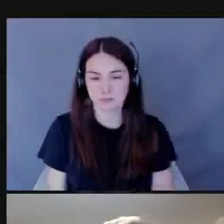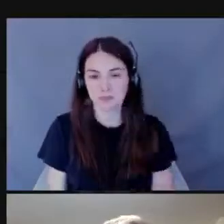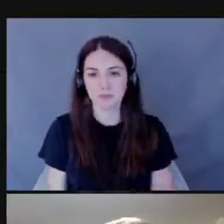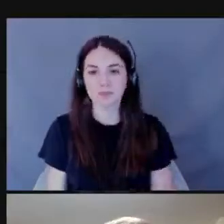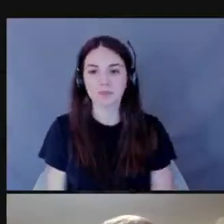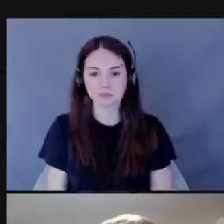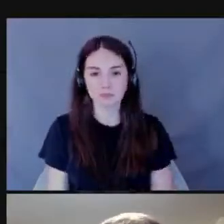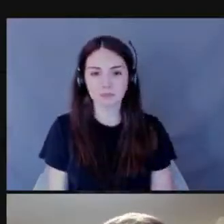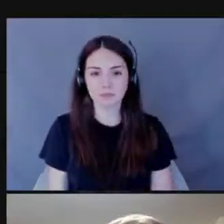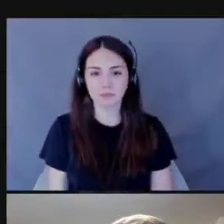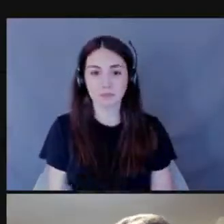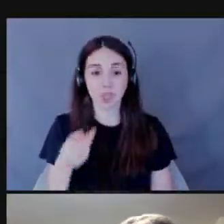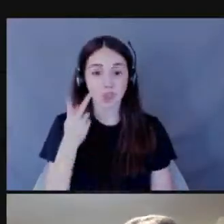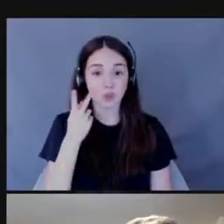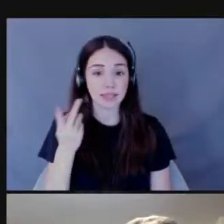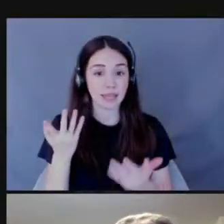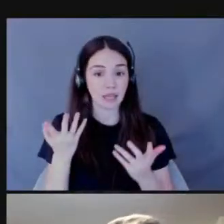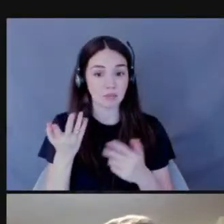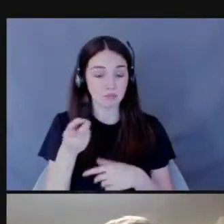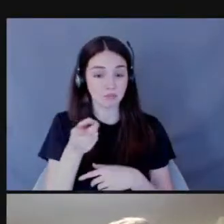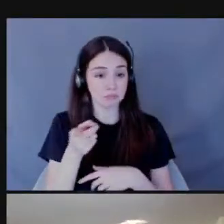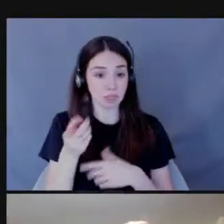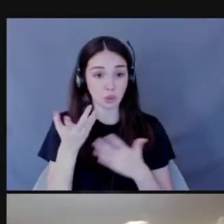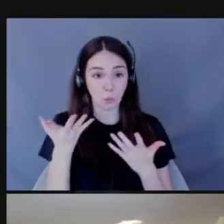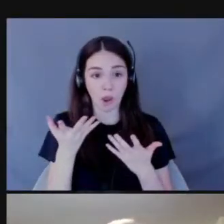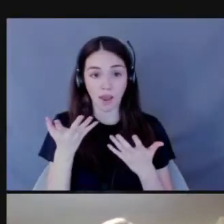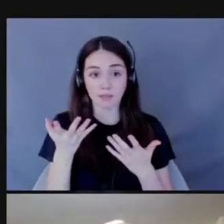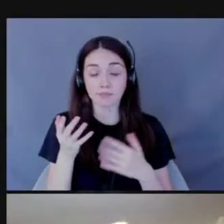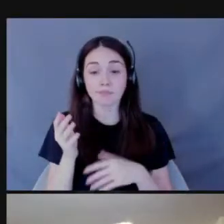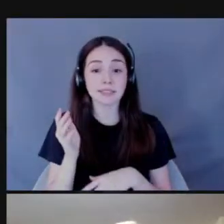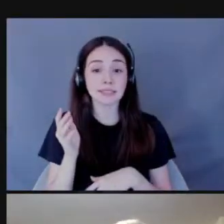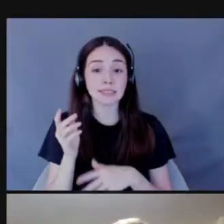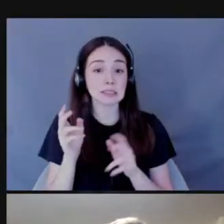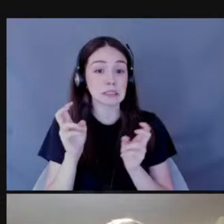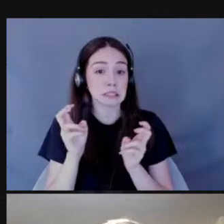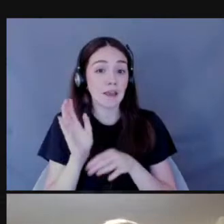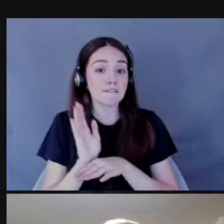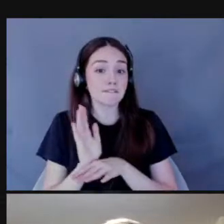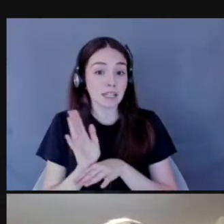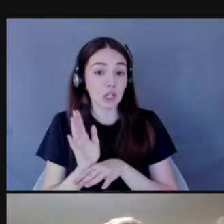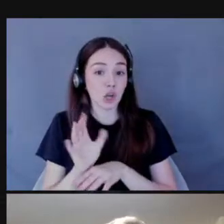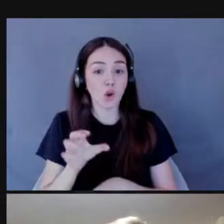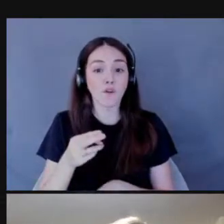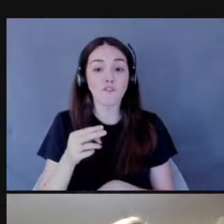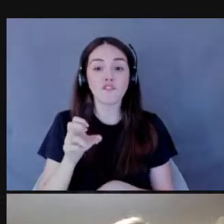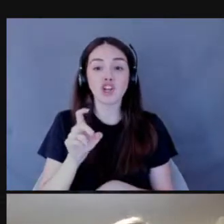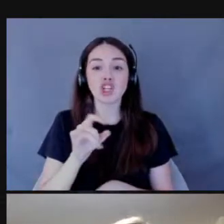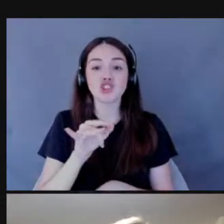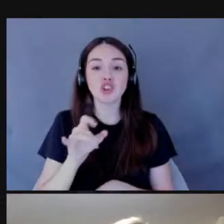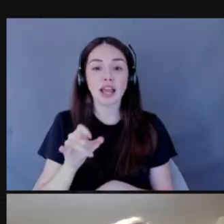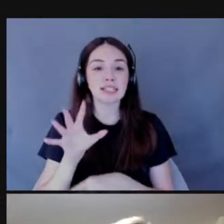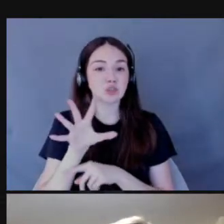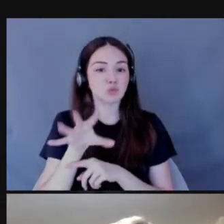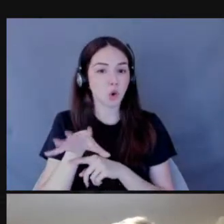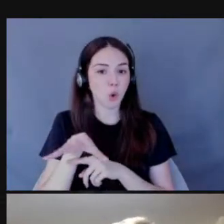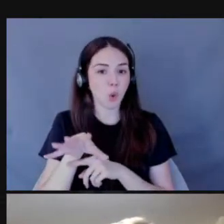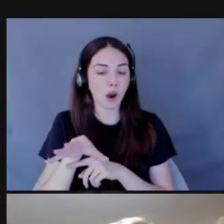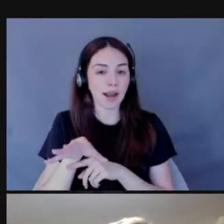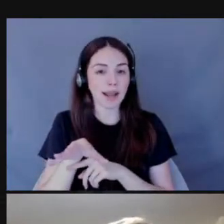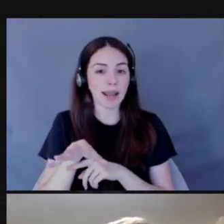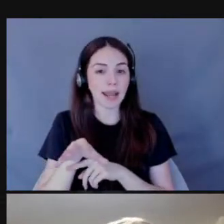So what you're seeing is a video, allegedly, of Chessie the sea serpent that was taken in May